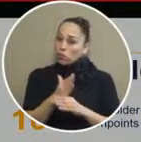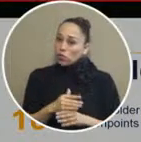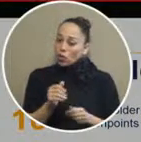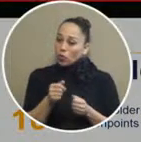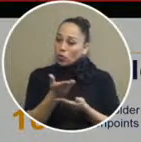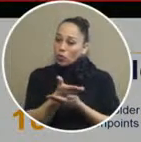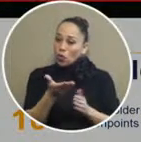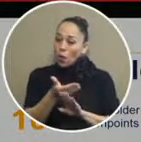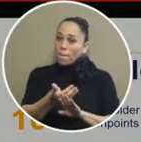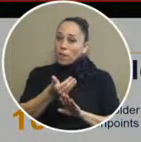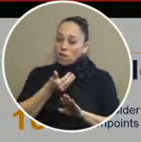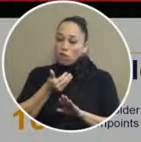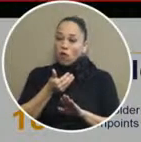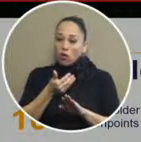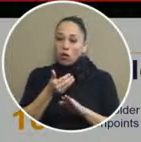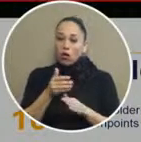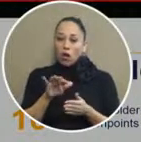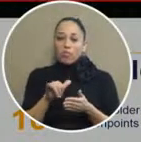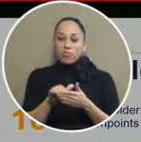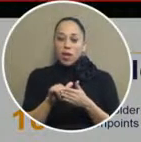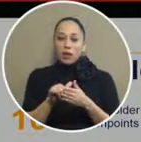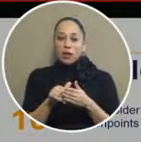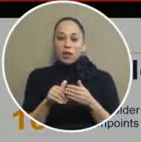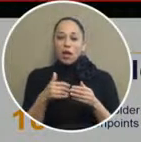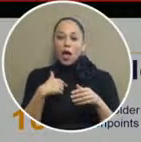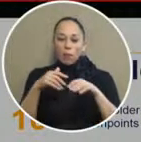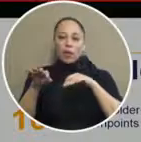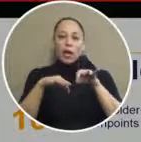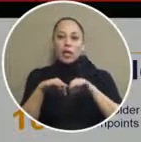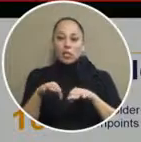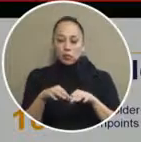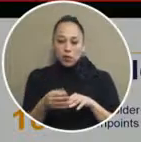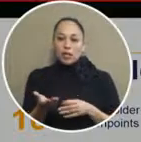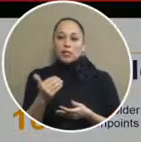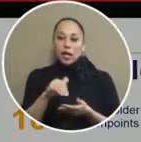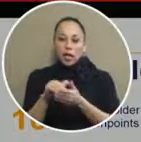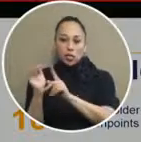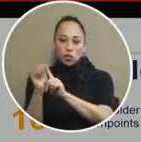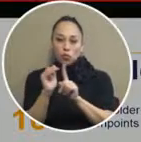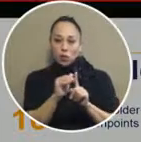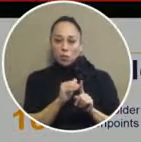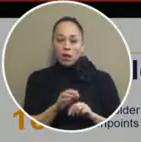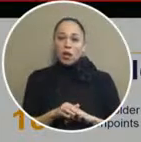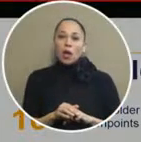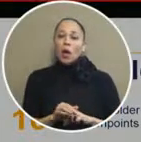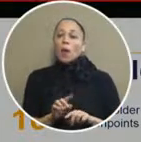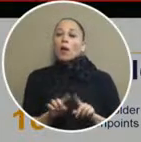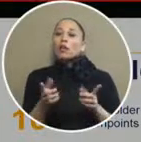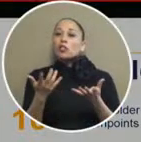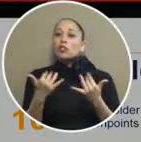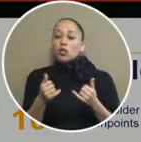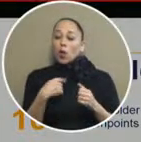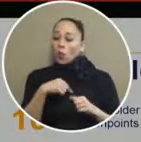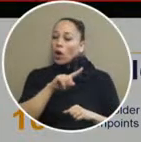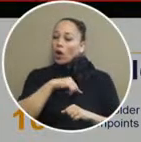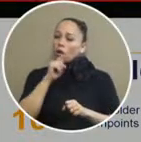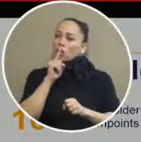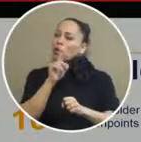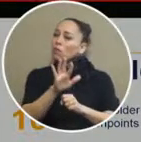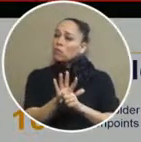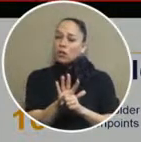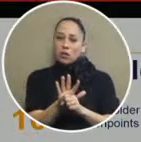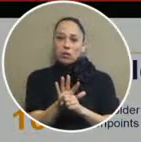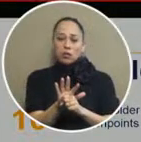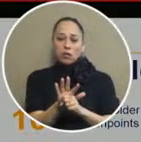all previously, and I'll show it on a subsequent slide and walk you through it a little once again to remind you. But to date, we have committed just over